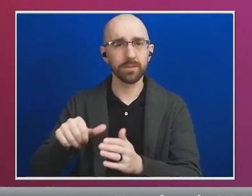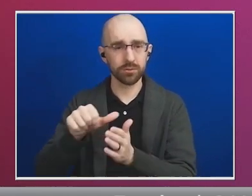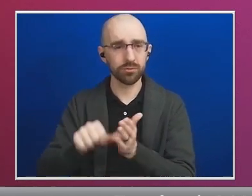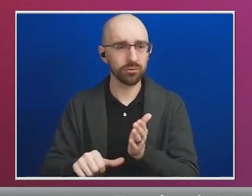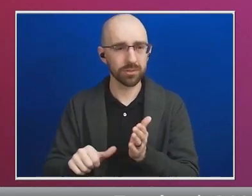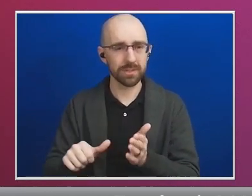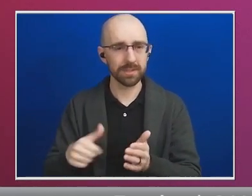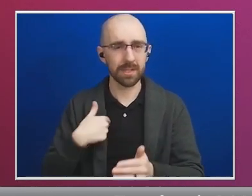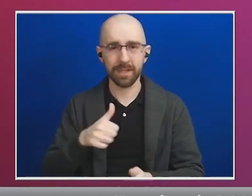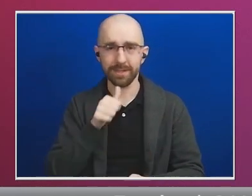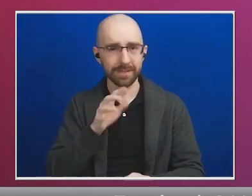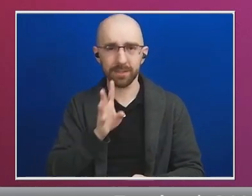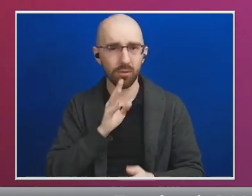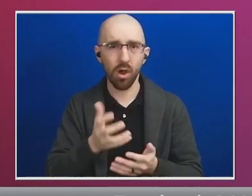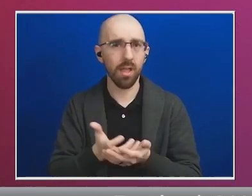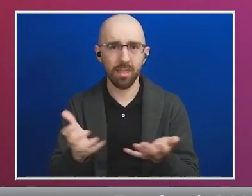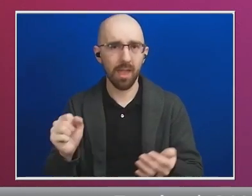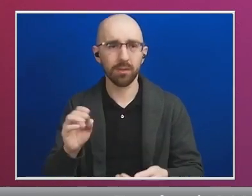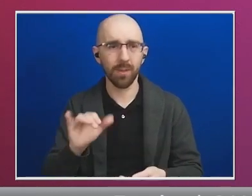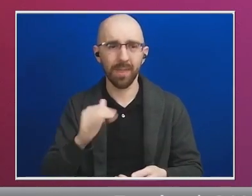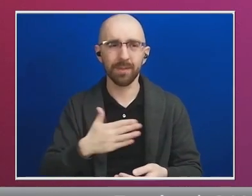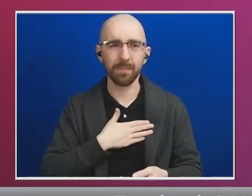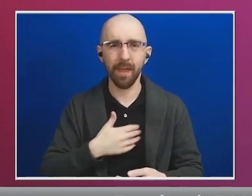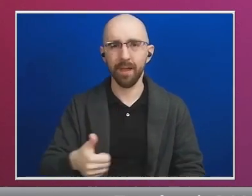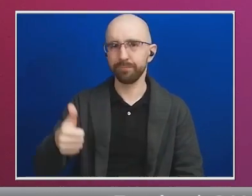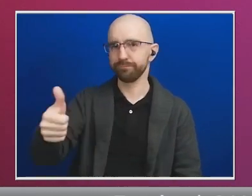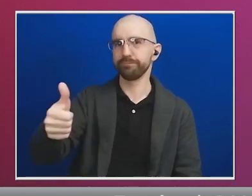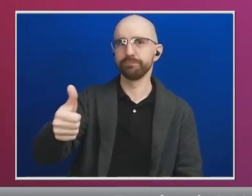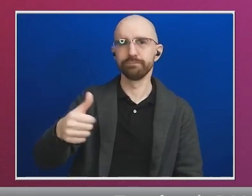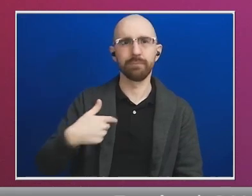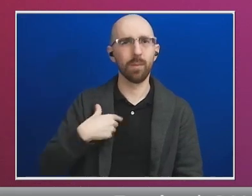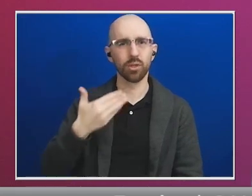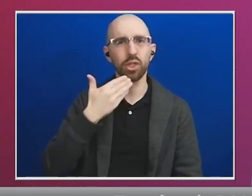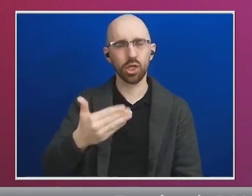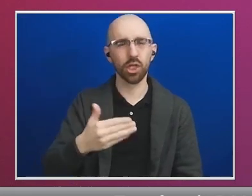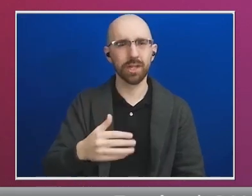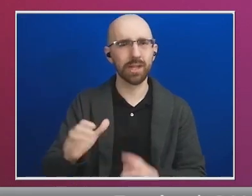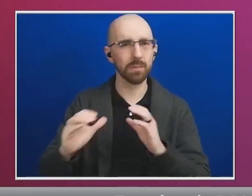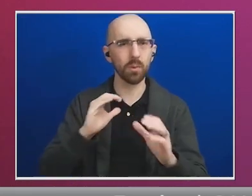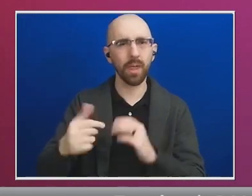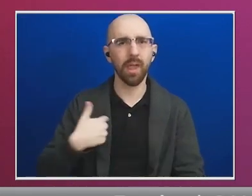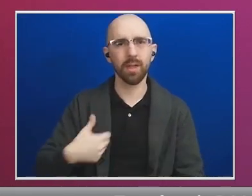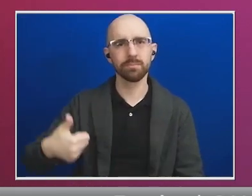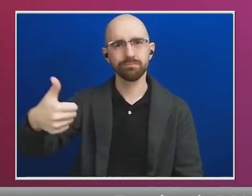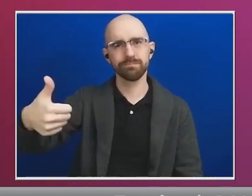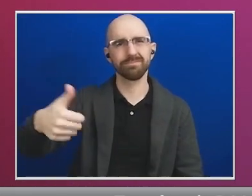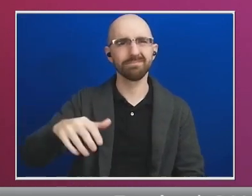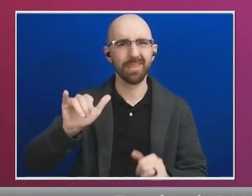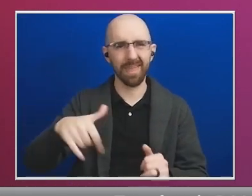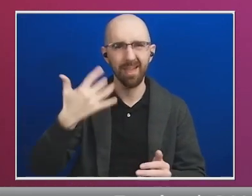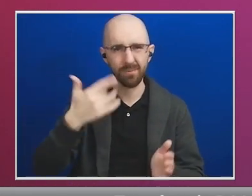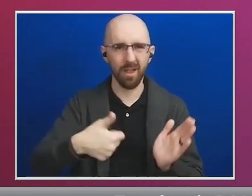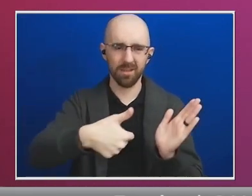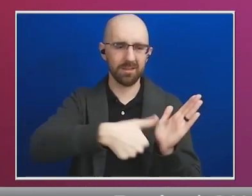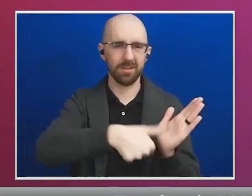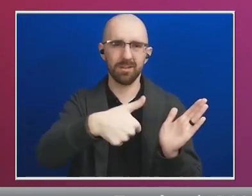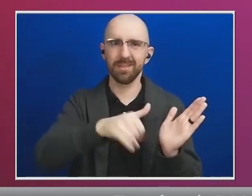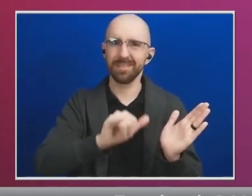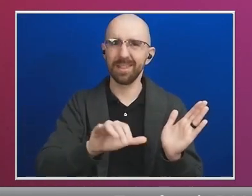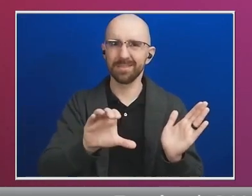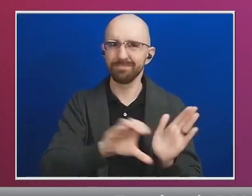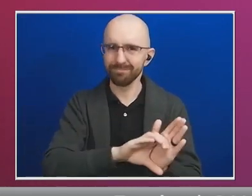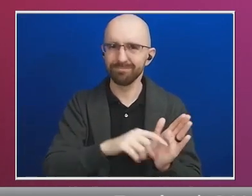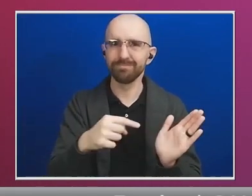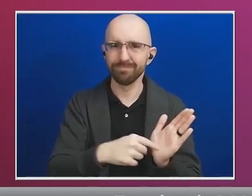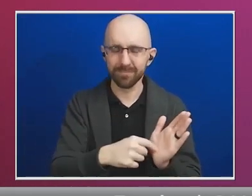was my sign to my mom and dad that I was good, was thumbs up to them. So, yeah, I mean, like she was just